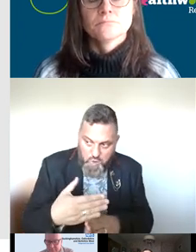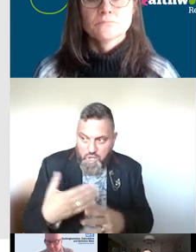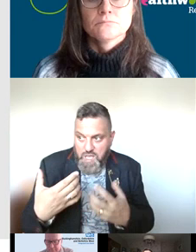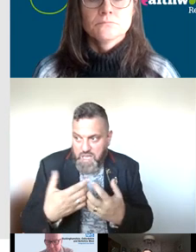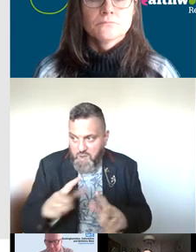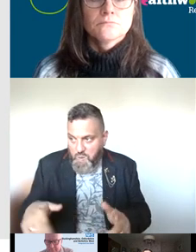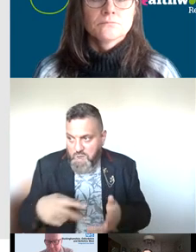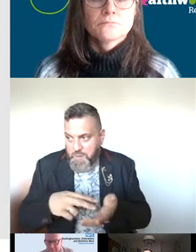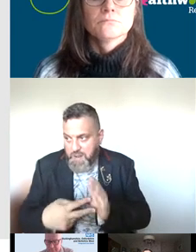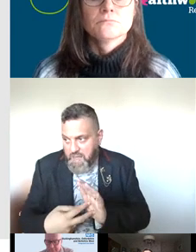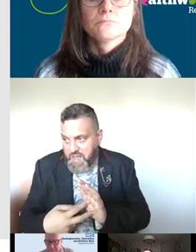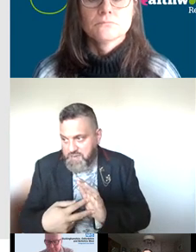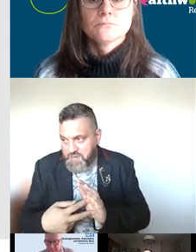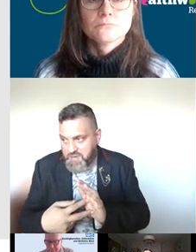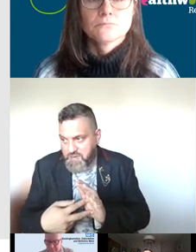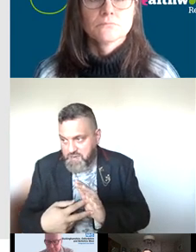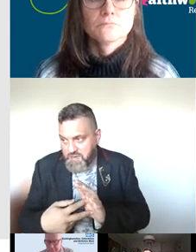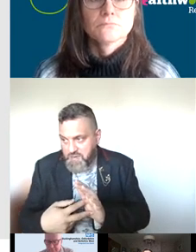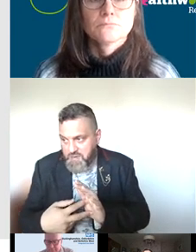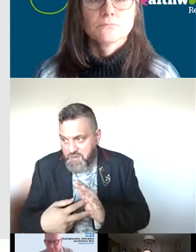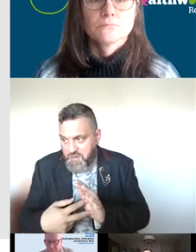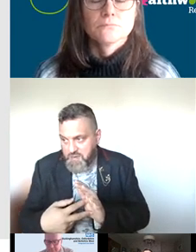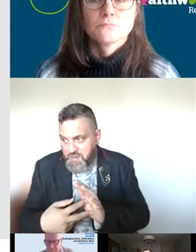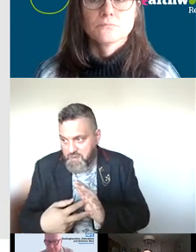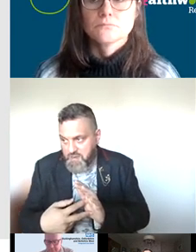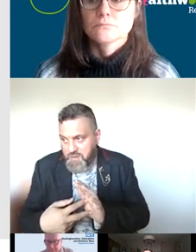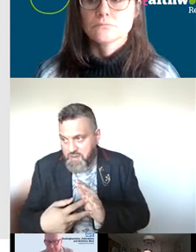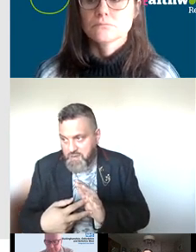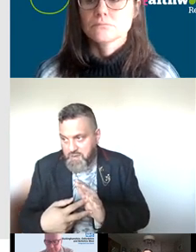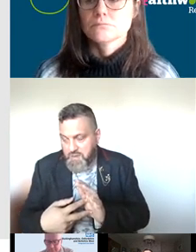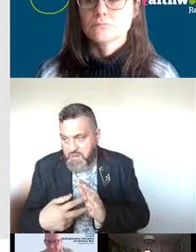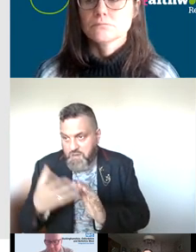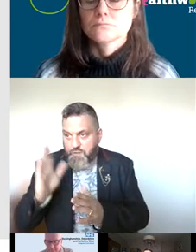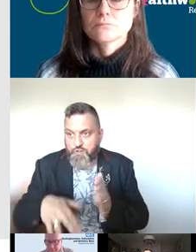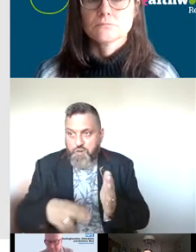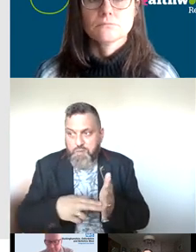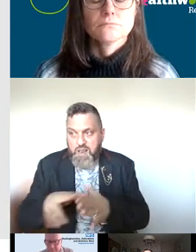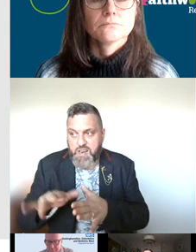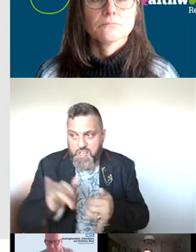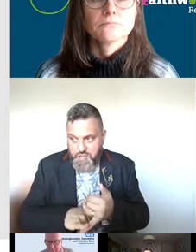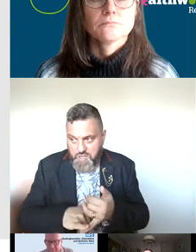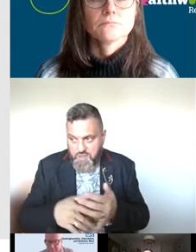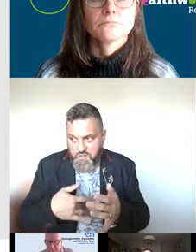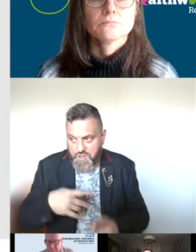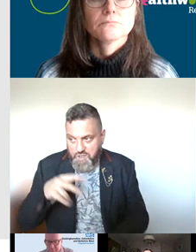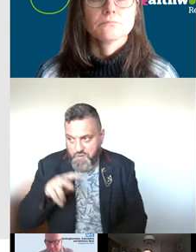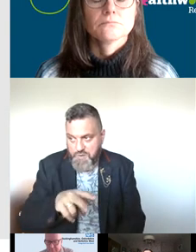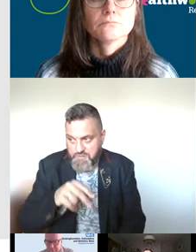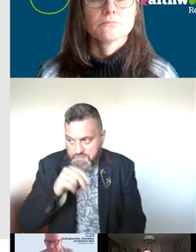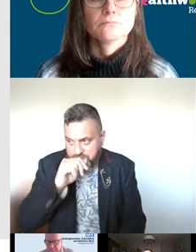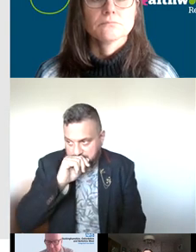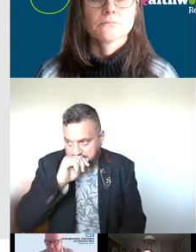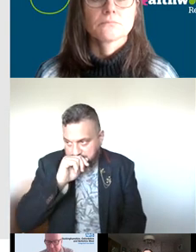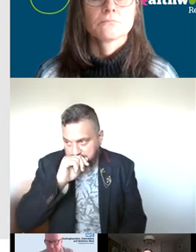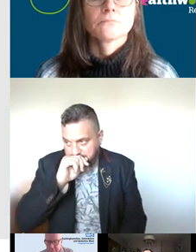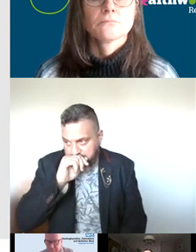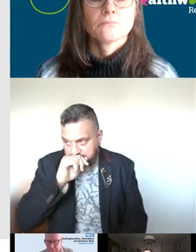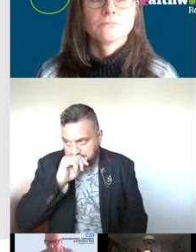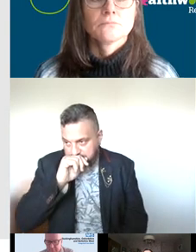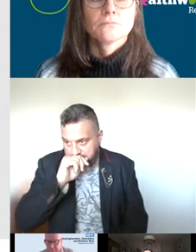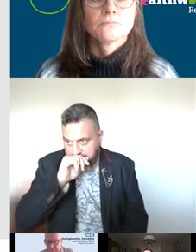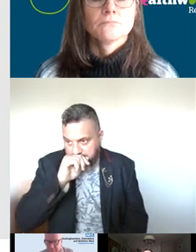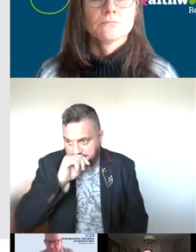and deliver services. So that's something that's ongoing. From an NHS perspective, we're sort of in the middle of that cycle of planning at the moment, and